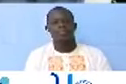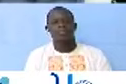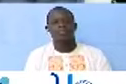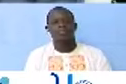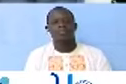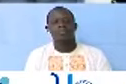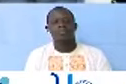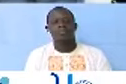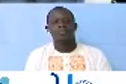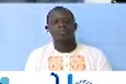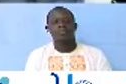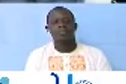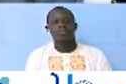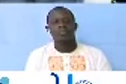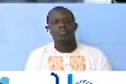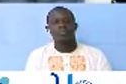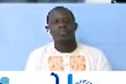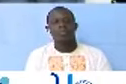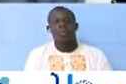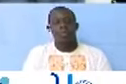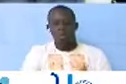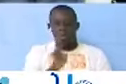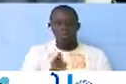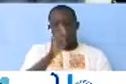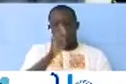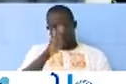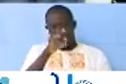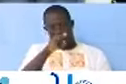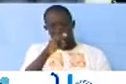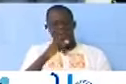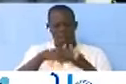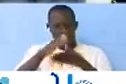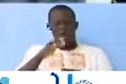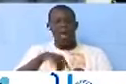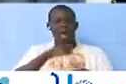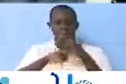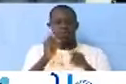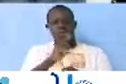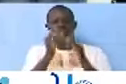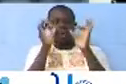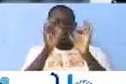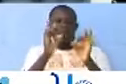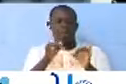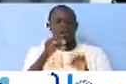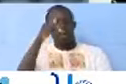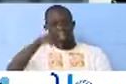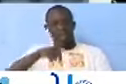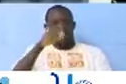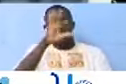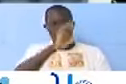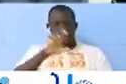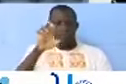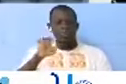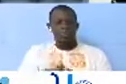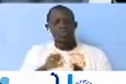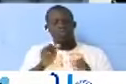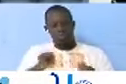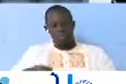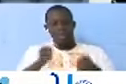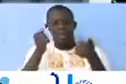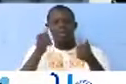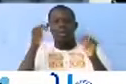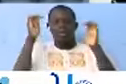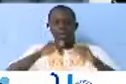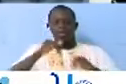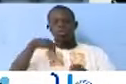sabatindi banko kan. We thank you very much for your testimony. Benu barabake ila sedan diroro. We will resume our